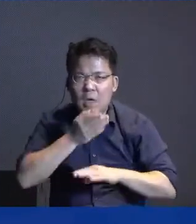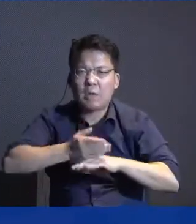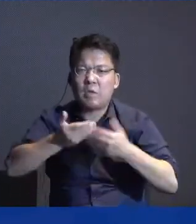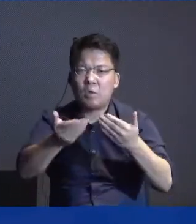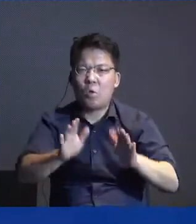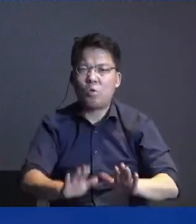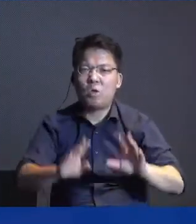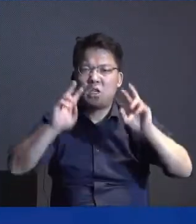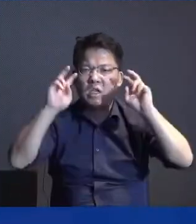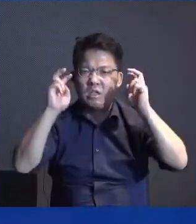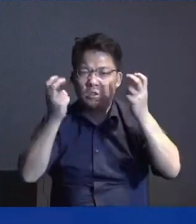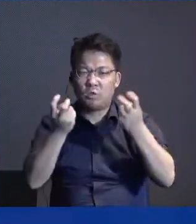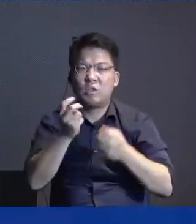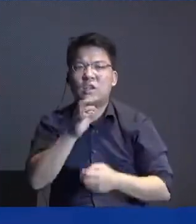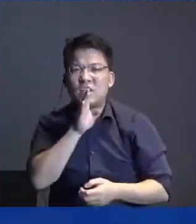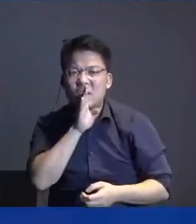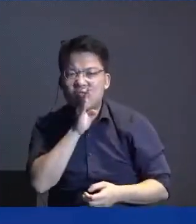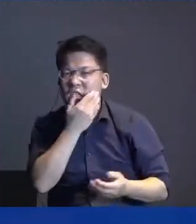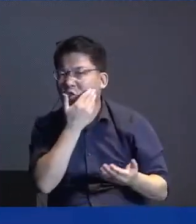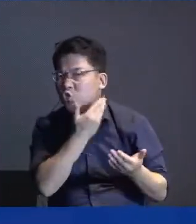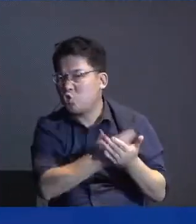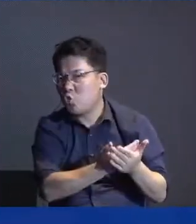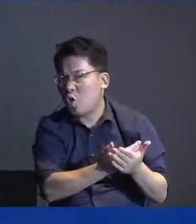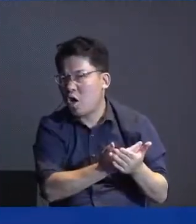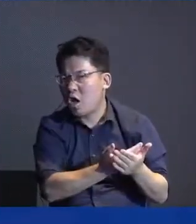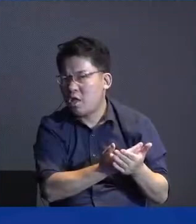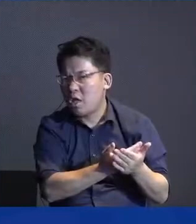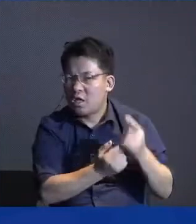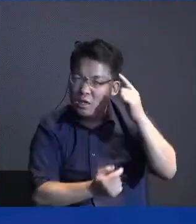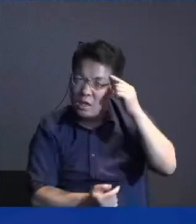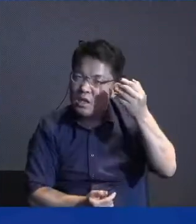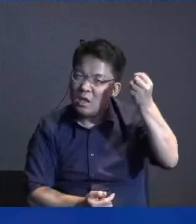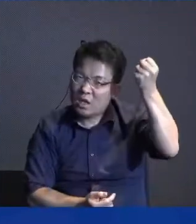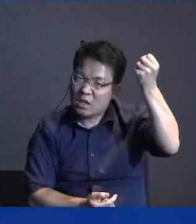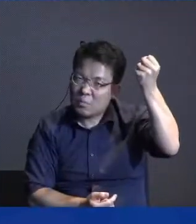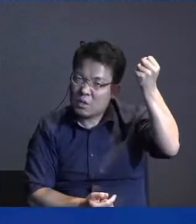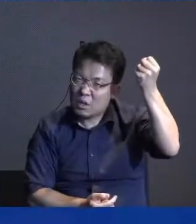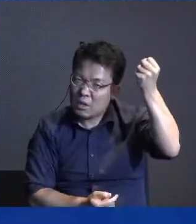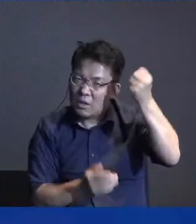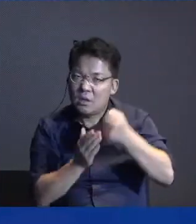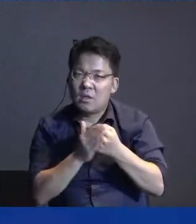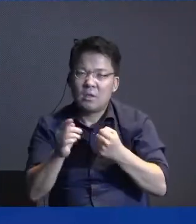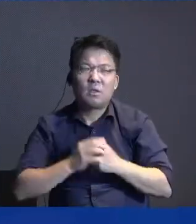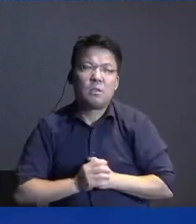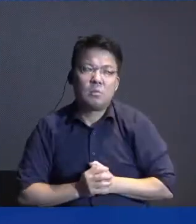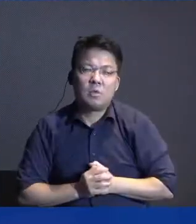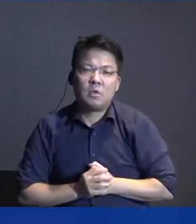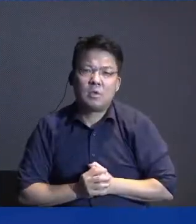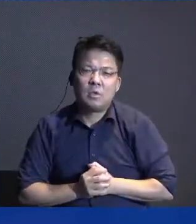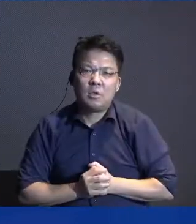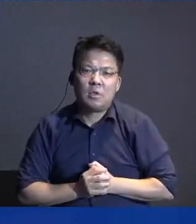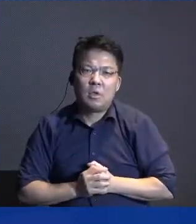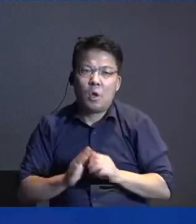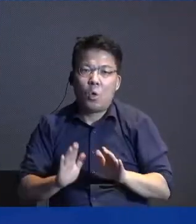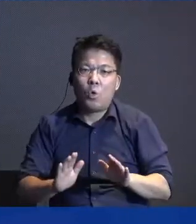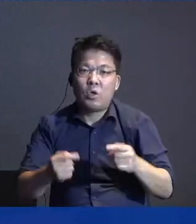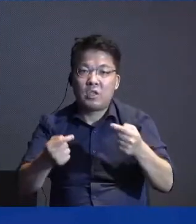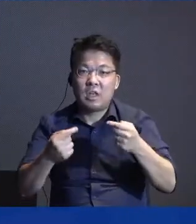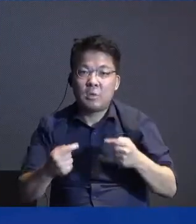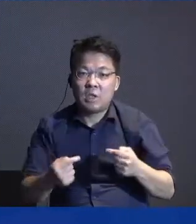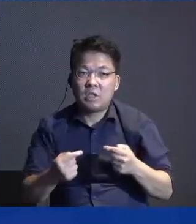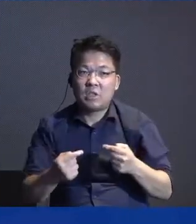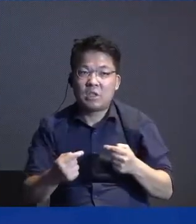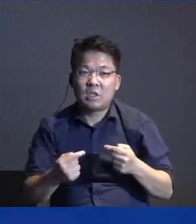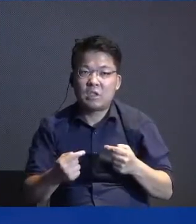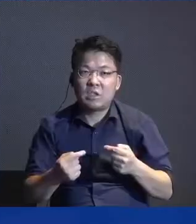important topic. Audience, you can ask further questions to the panelists via